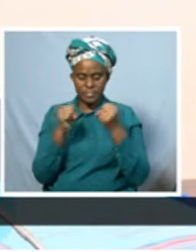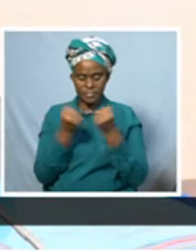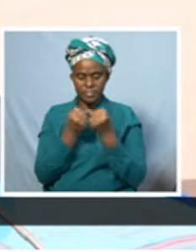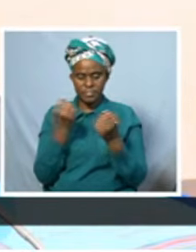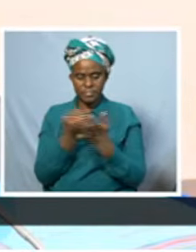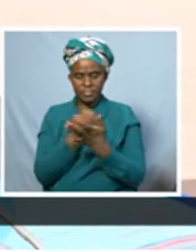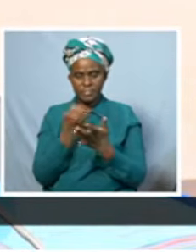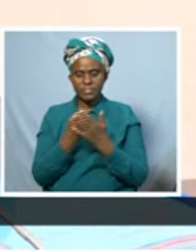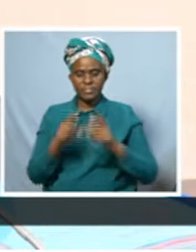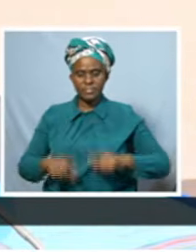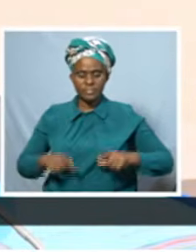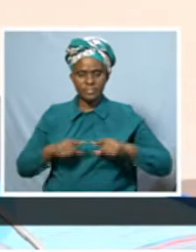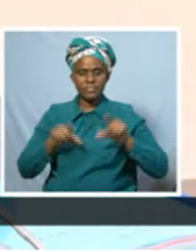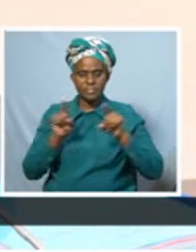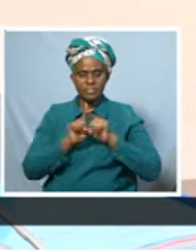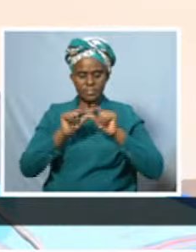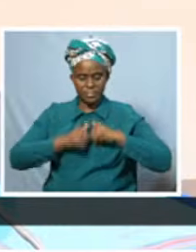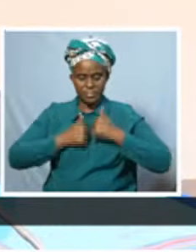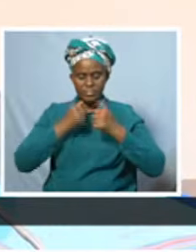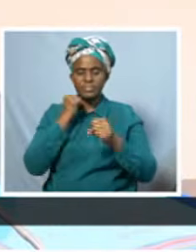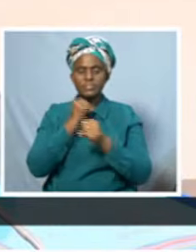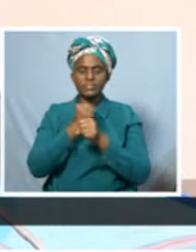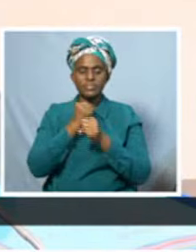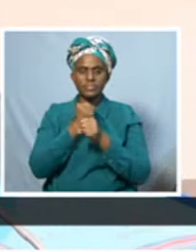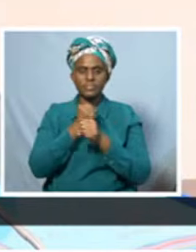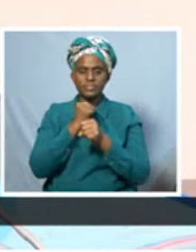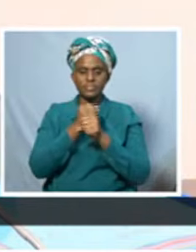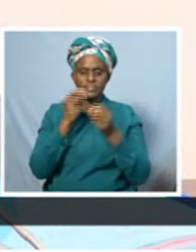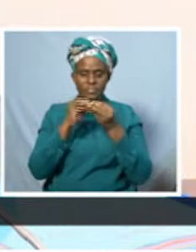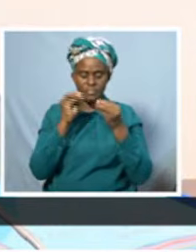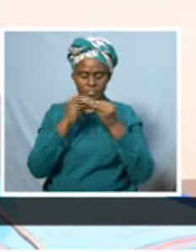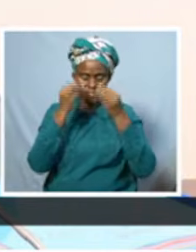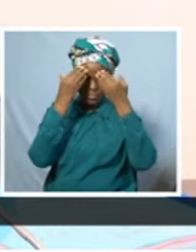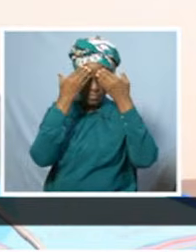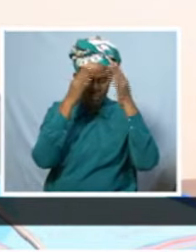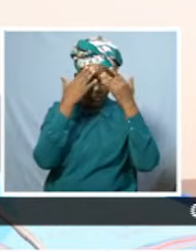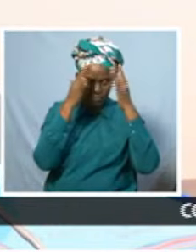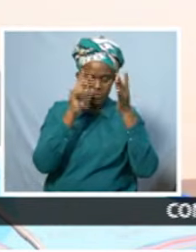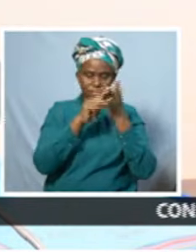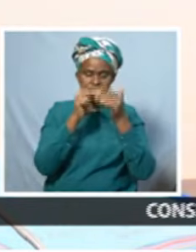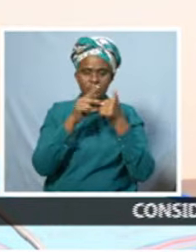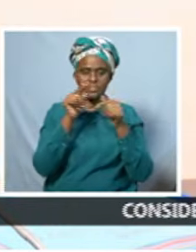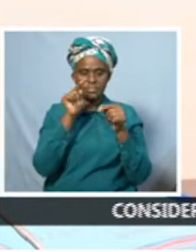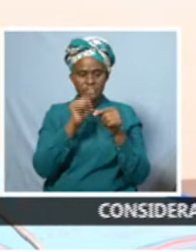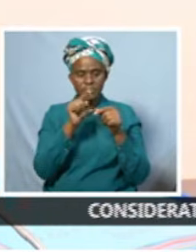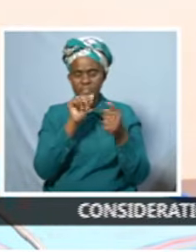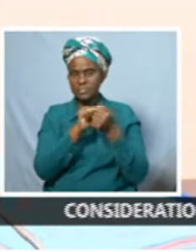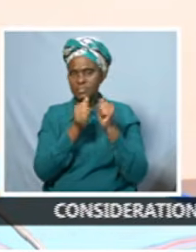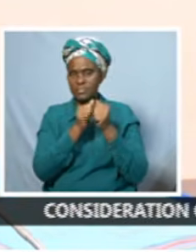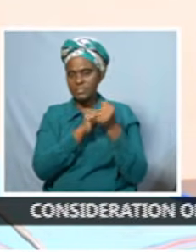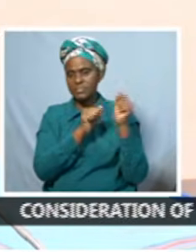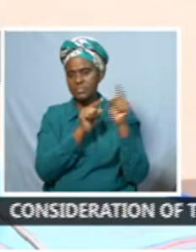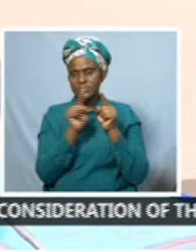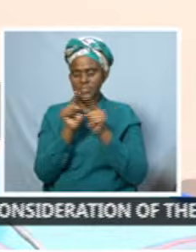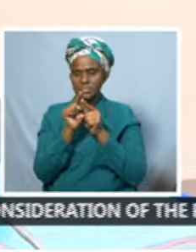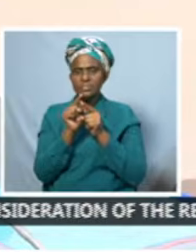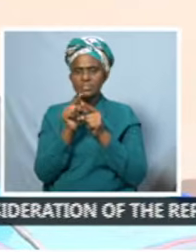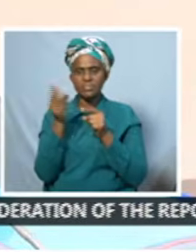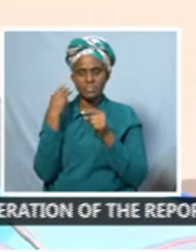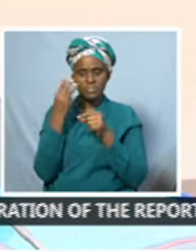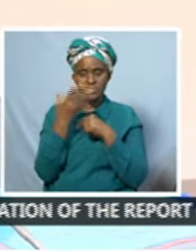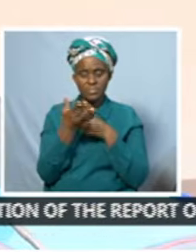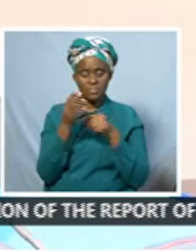socio-economic well-being. And we've actually been doing a lot of sensitization. I think this query also partly was